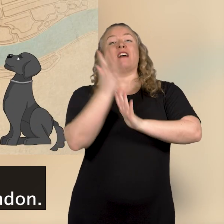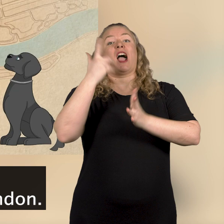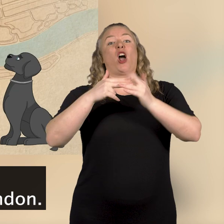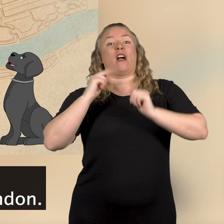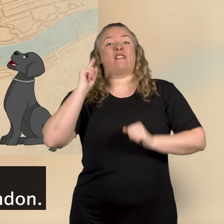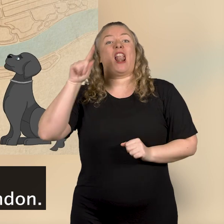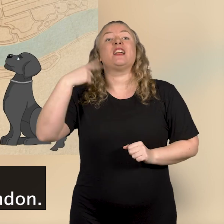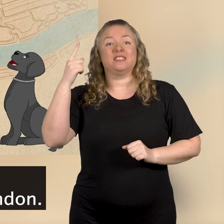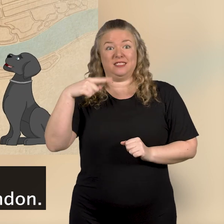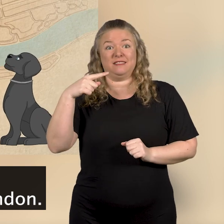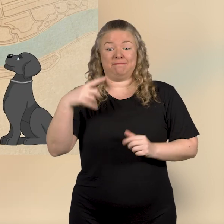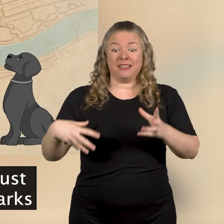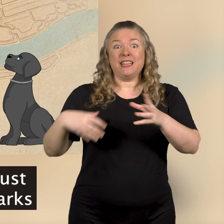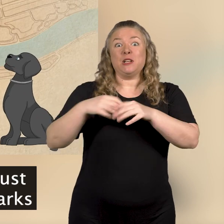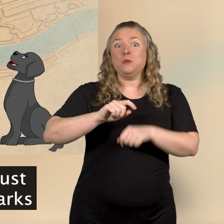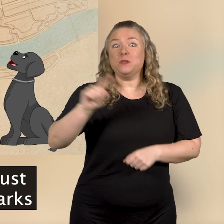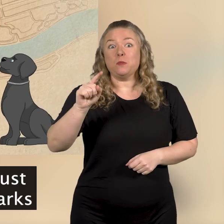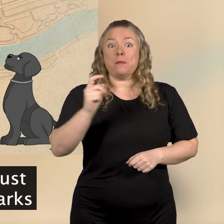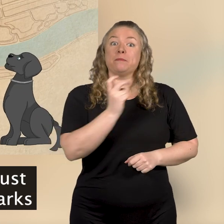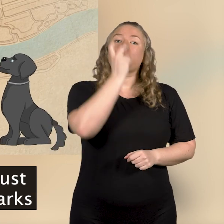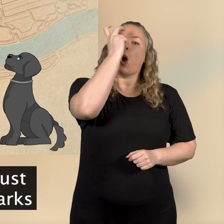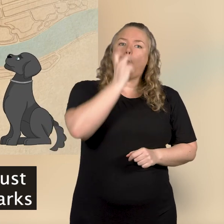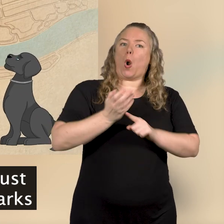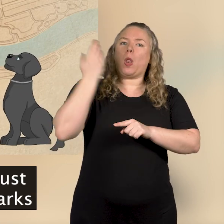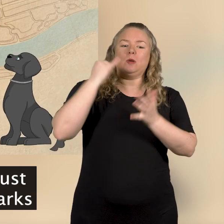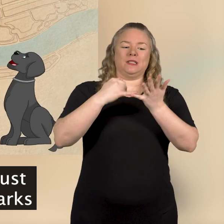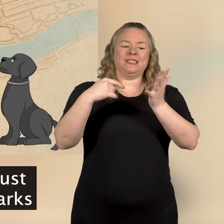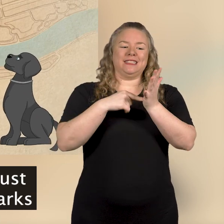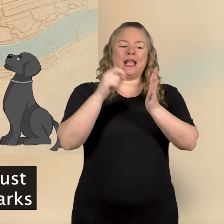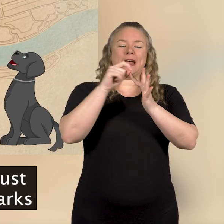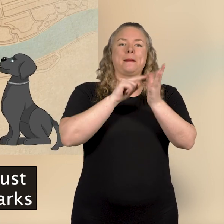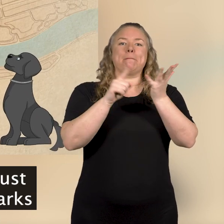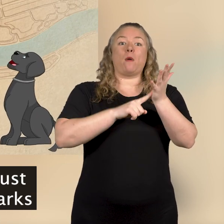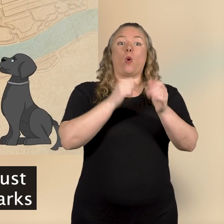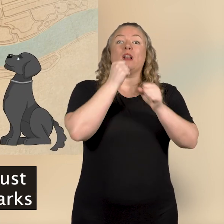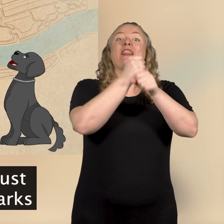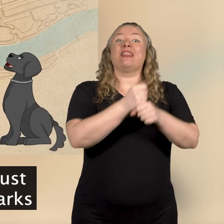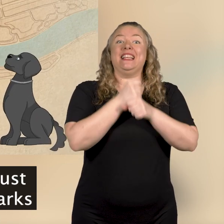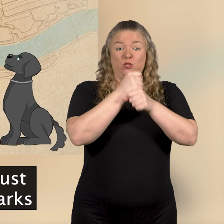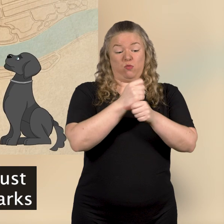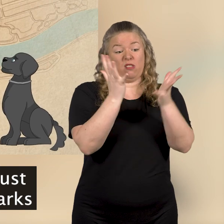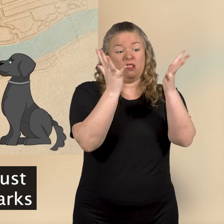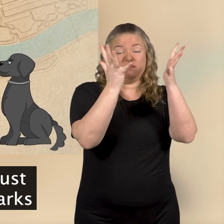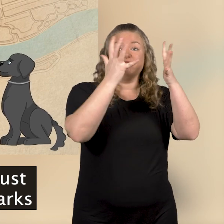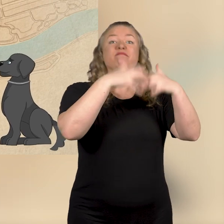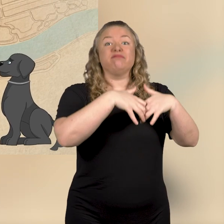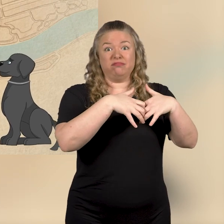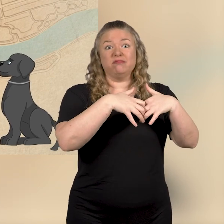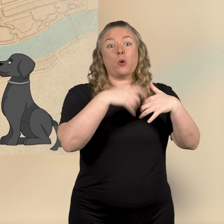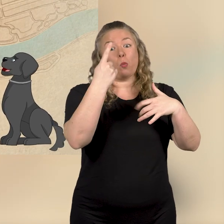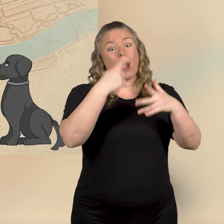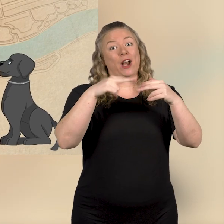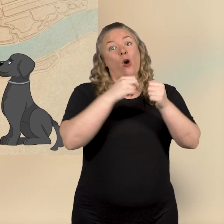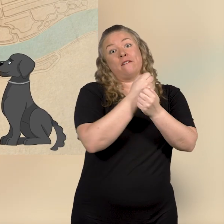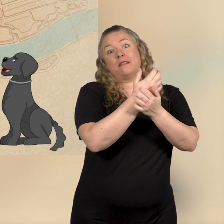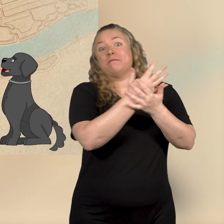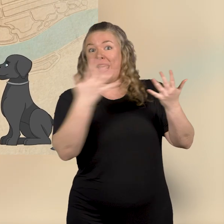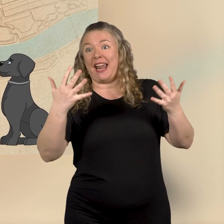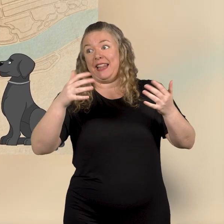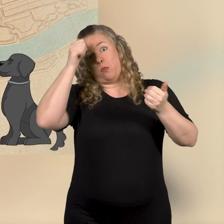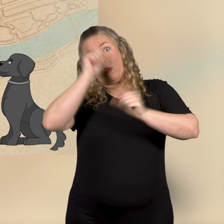Great Fire of London. The old St. Paul's Cathedral was just one of the famous London landmarks that was